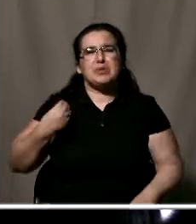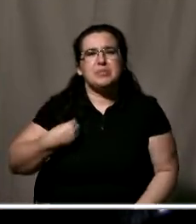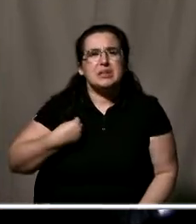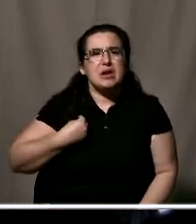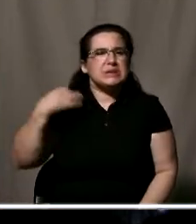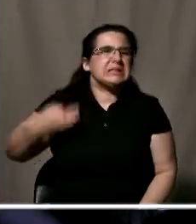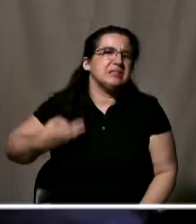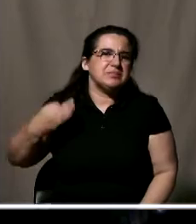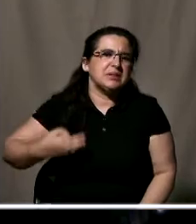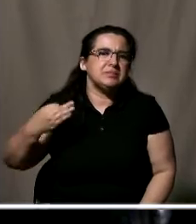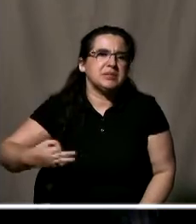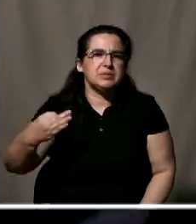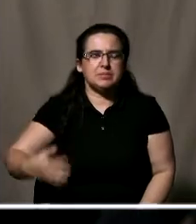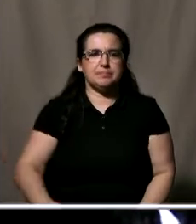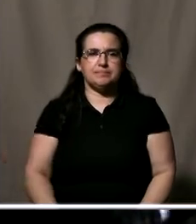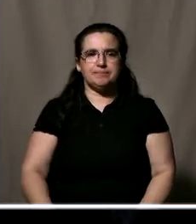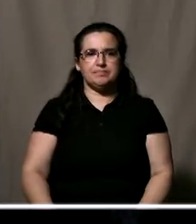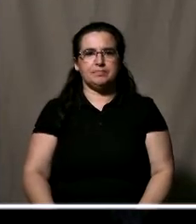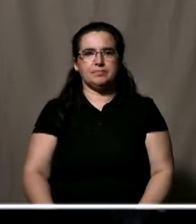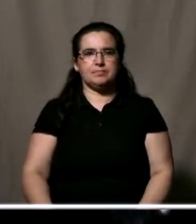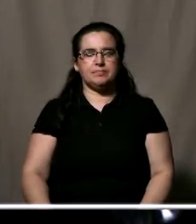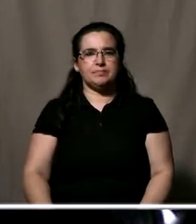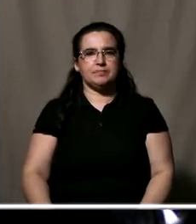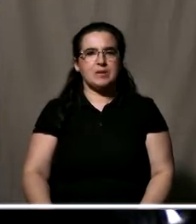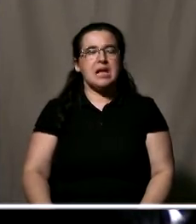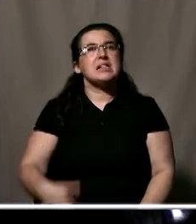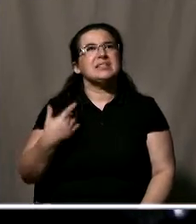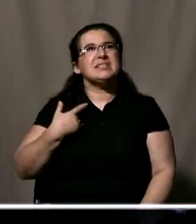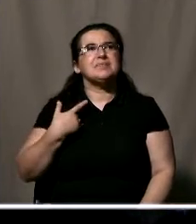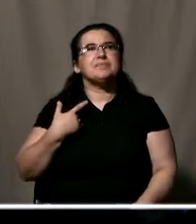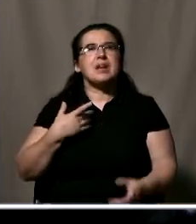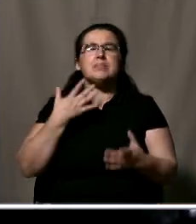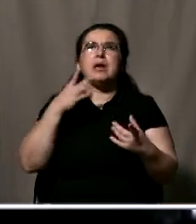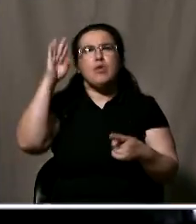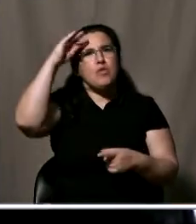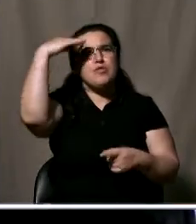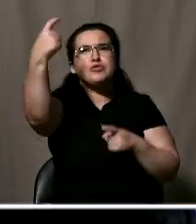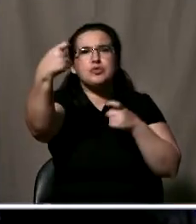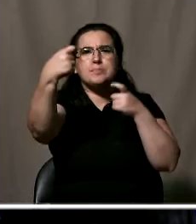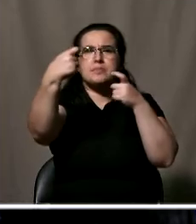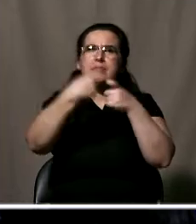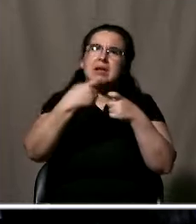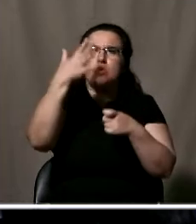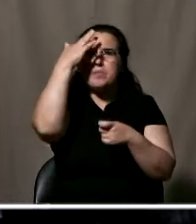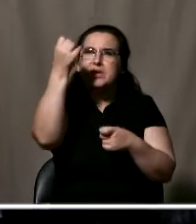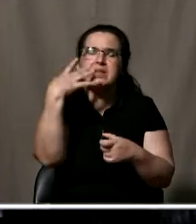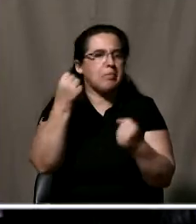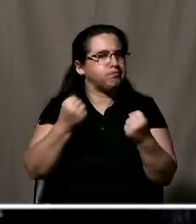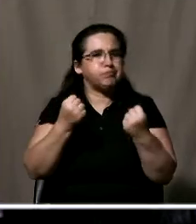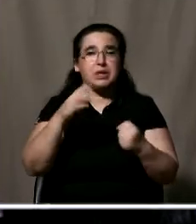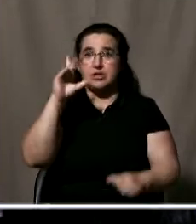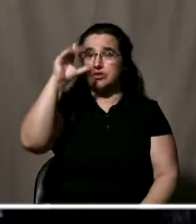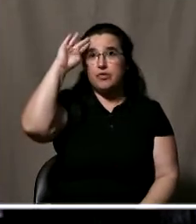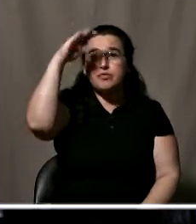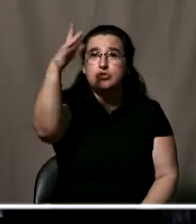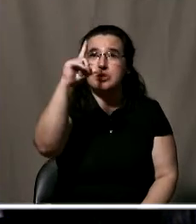tão consumidos pela preocupação that they cannot handle the future. Que não podem lidar com o futuro. They look to the future. Eles olham para o futuro.